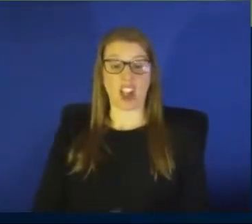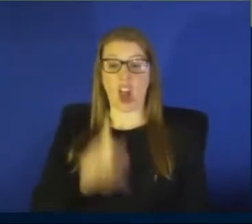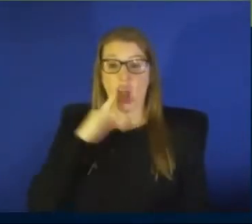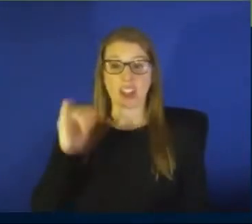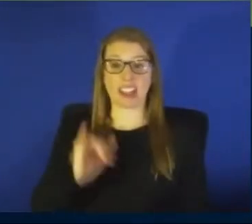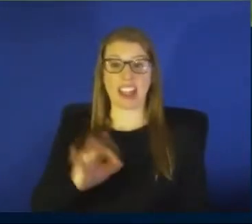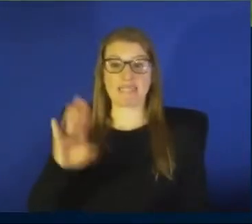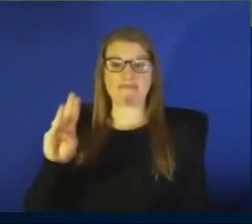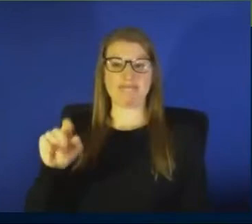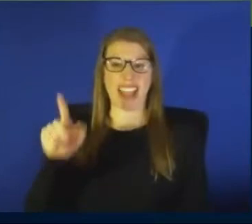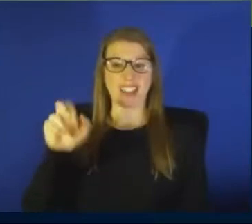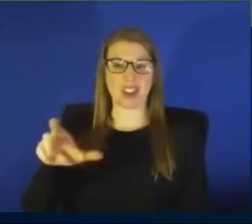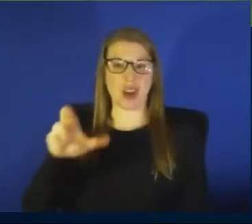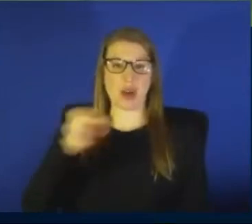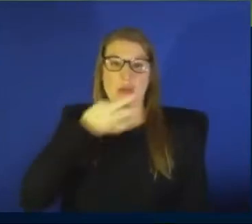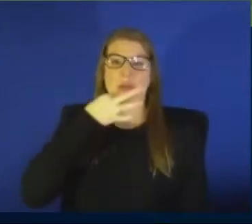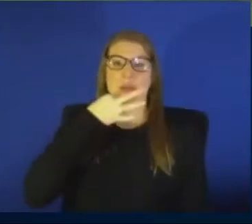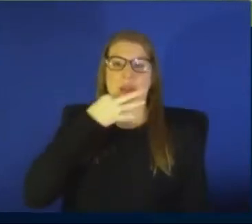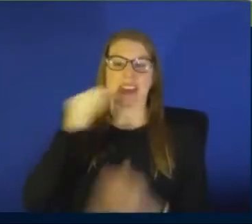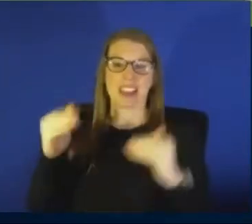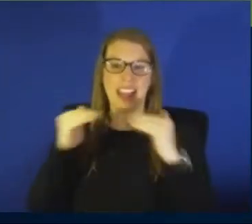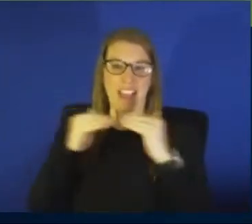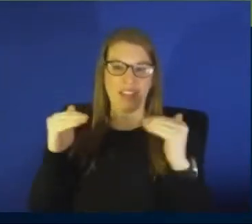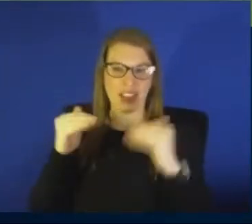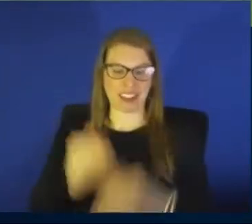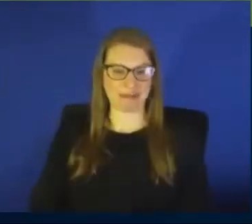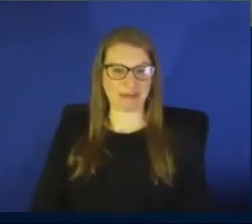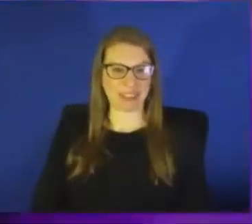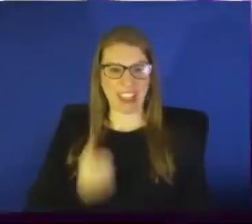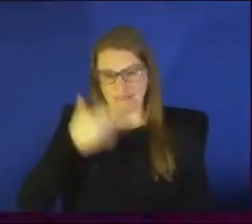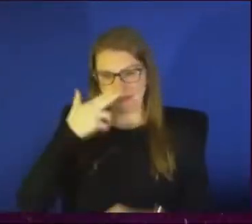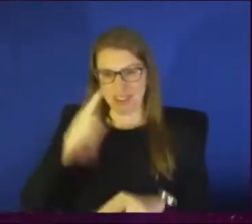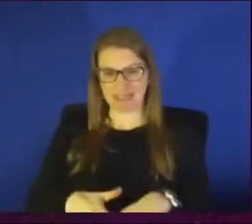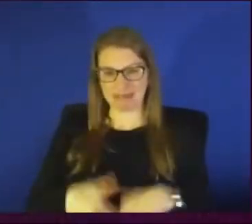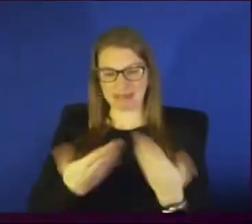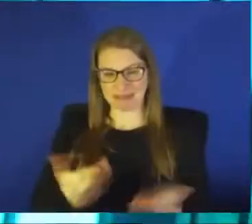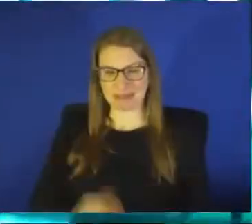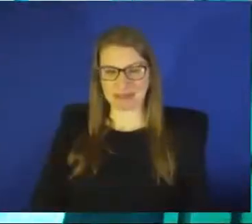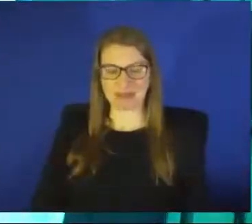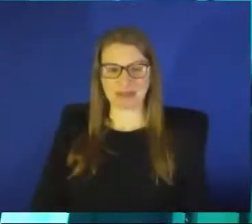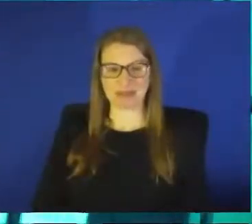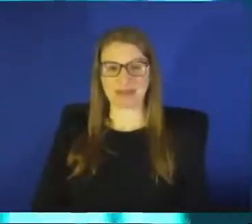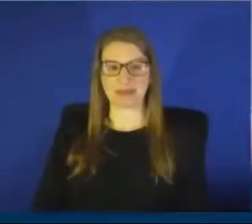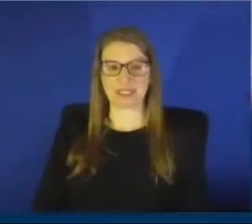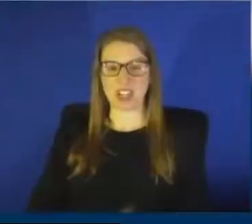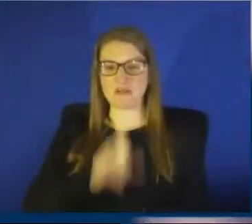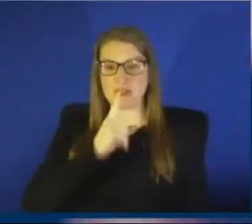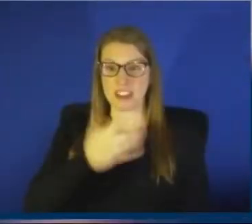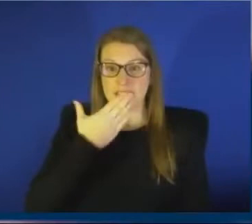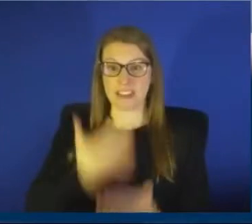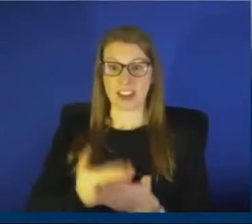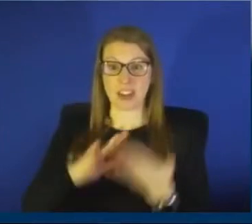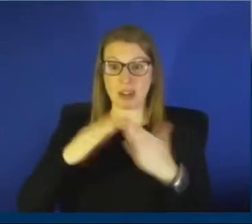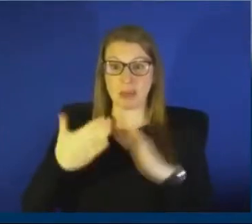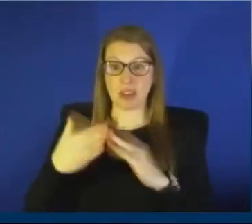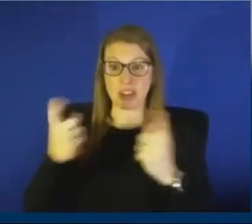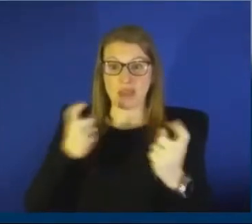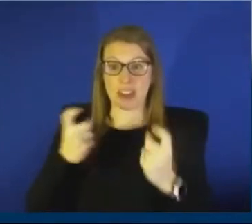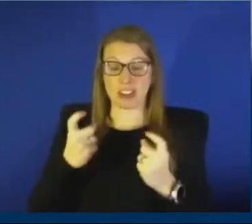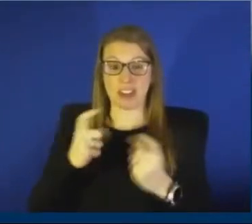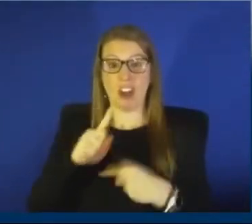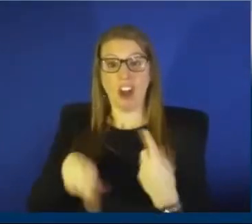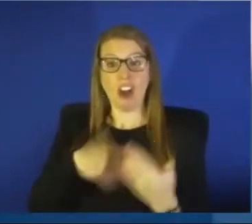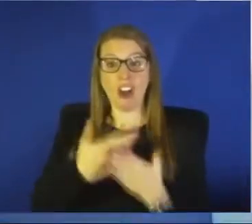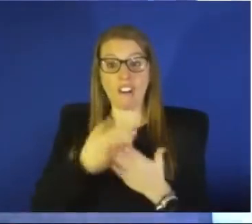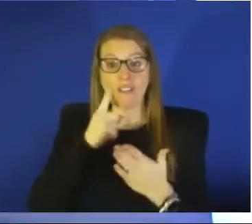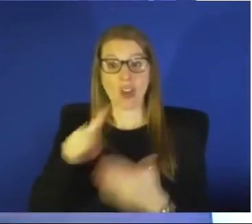Master's level. All right, Jess, have fun. We do have some really good community questions that are coming in, and they're all for Dr. Hawkinson, so